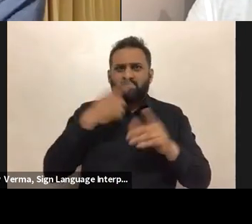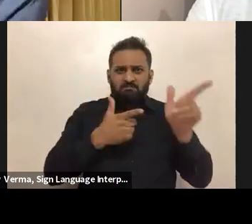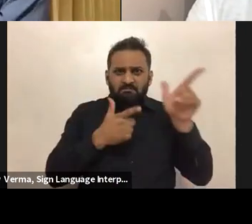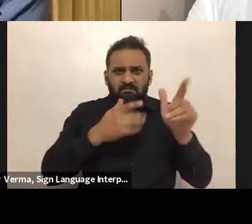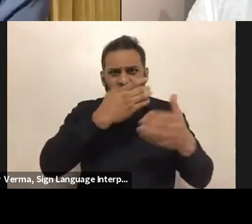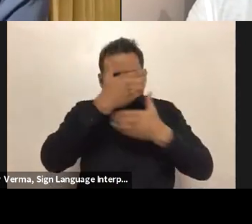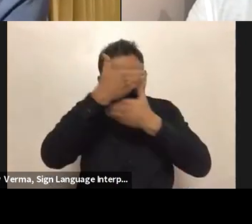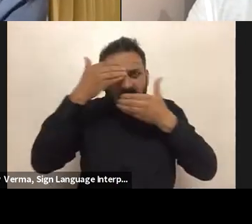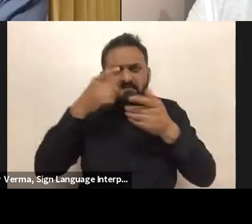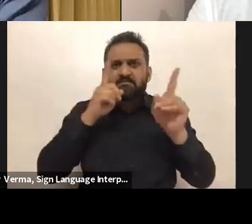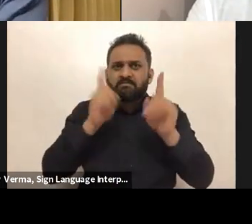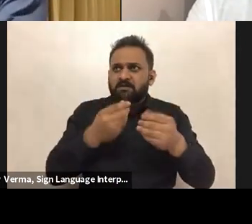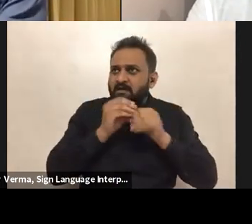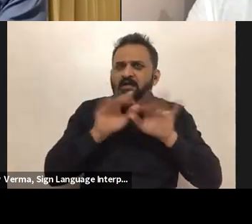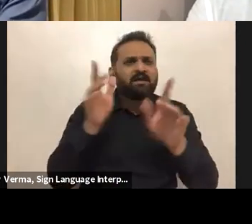to,